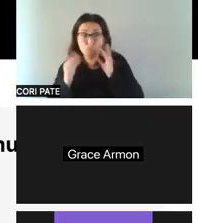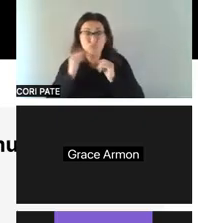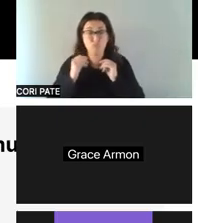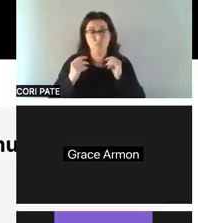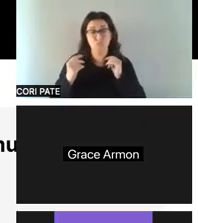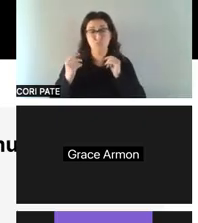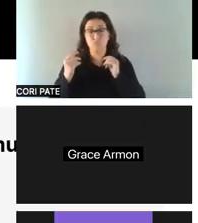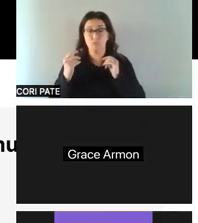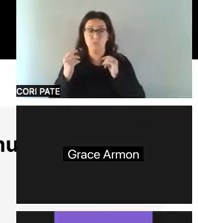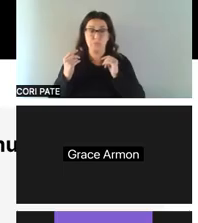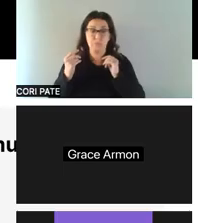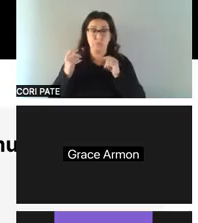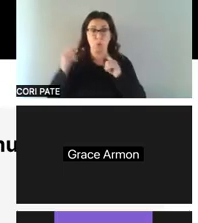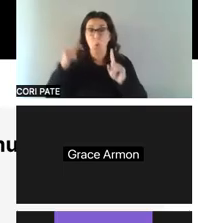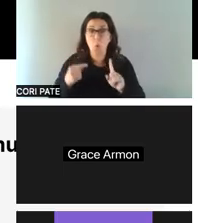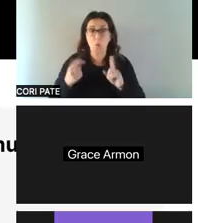their different goals are.